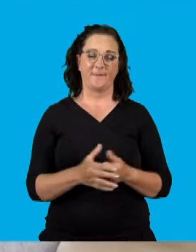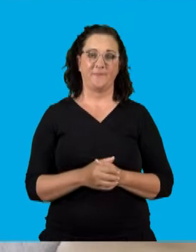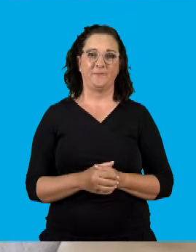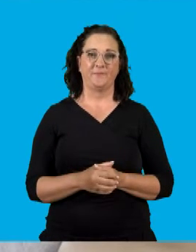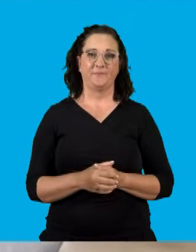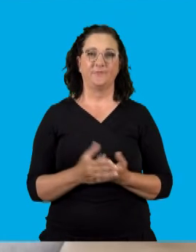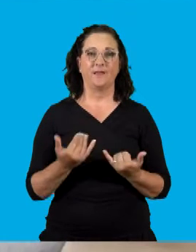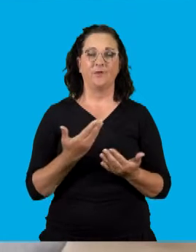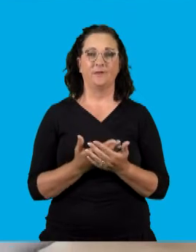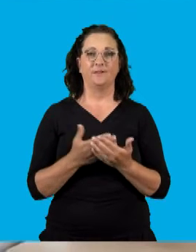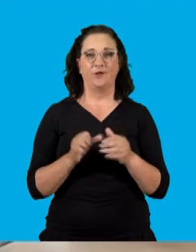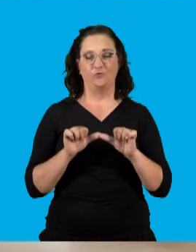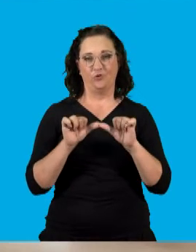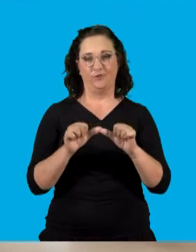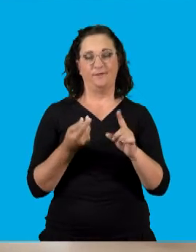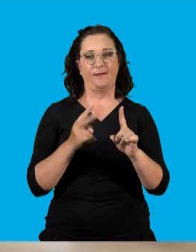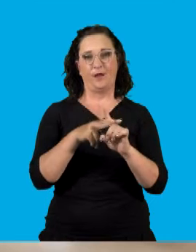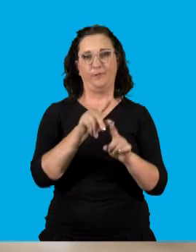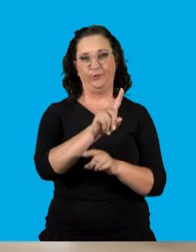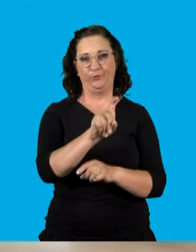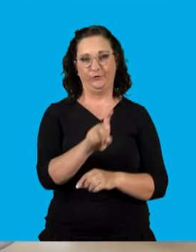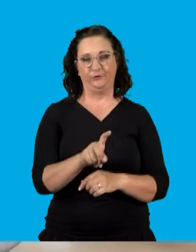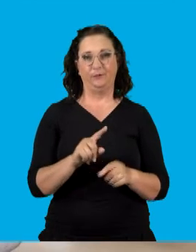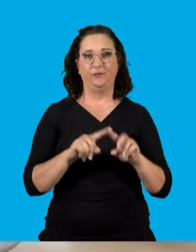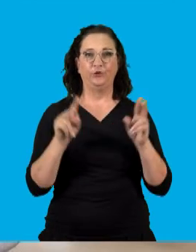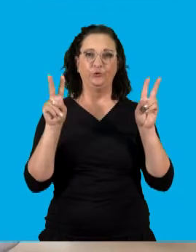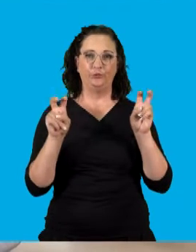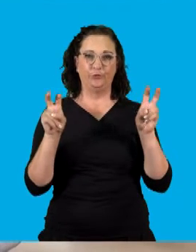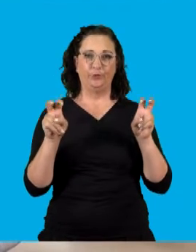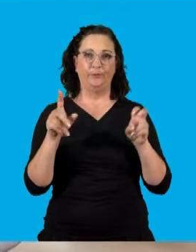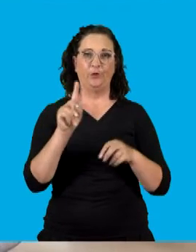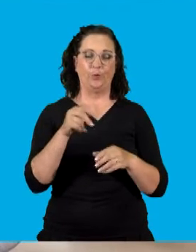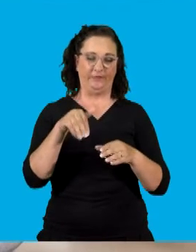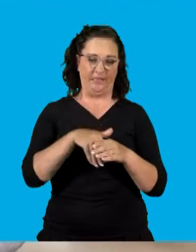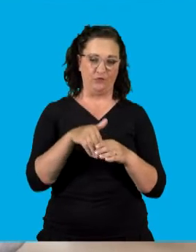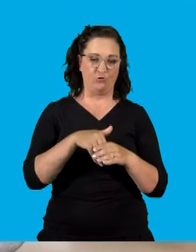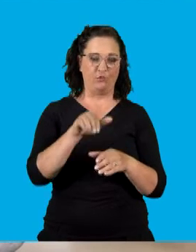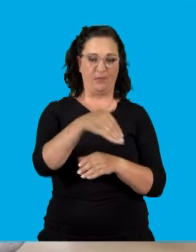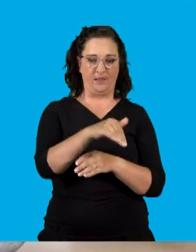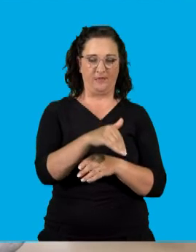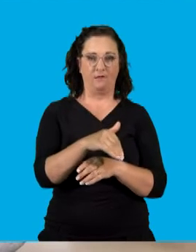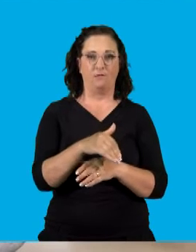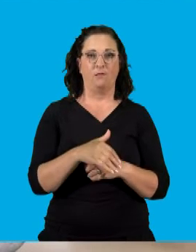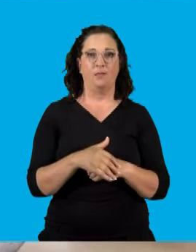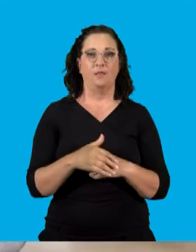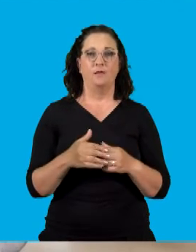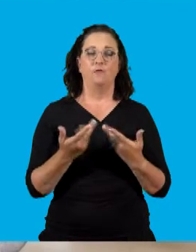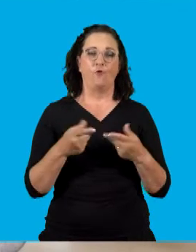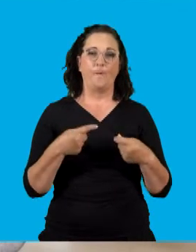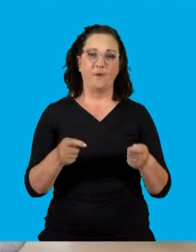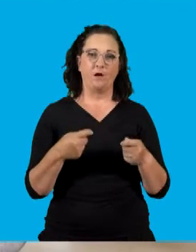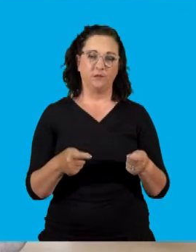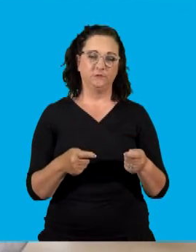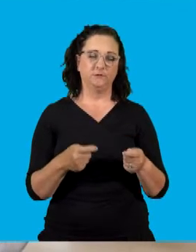Welcome back from an ad break. We will continue with our application questions under the topic internal and external